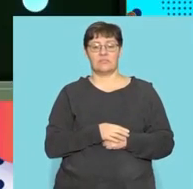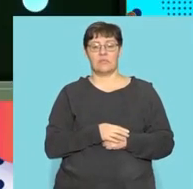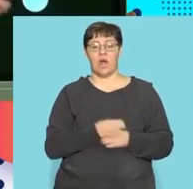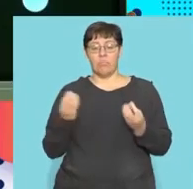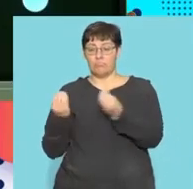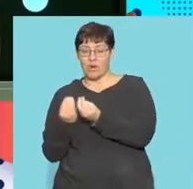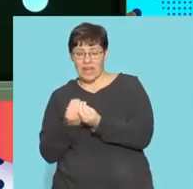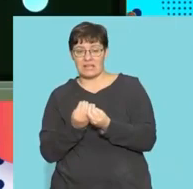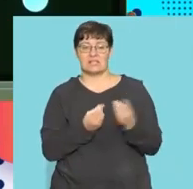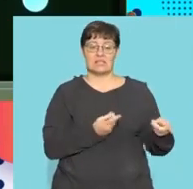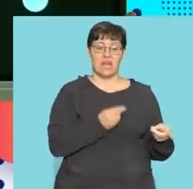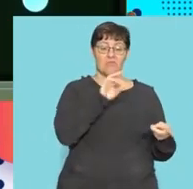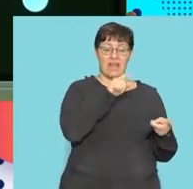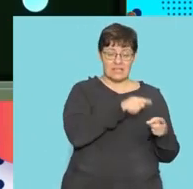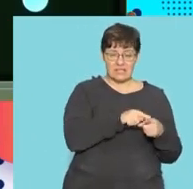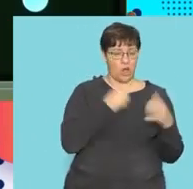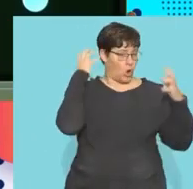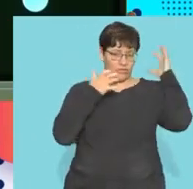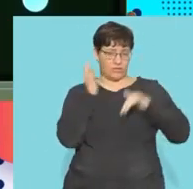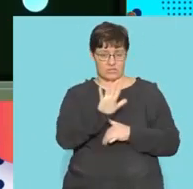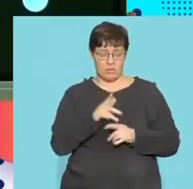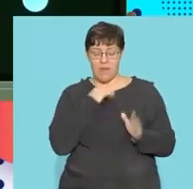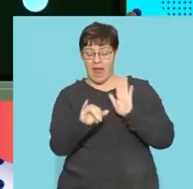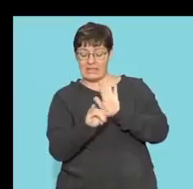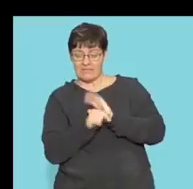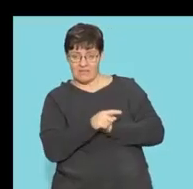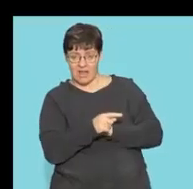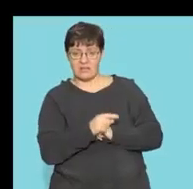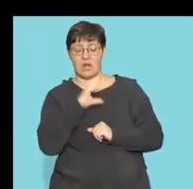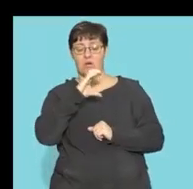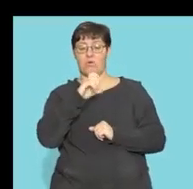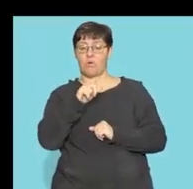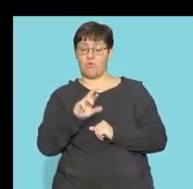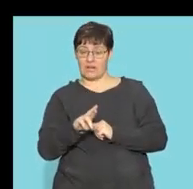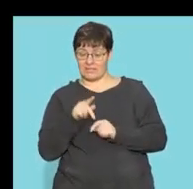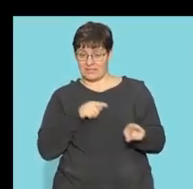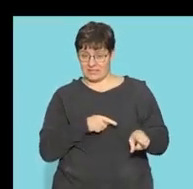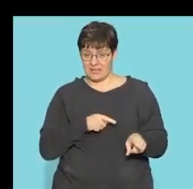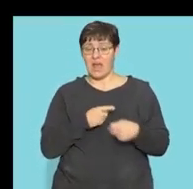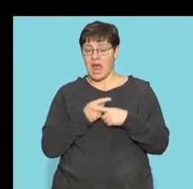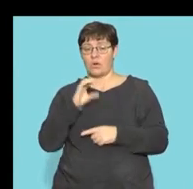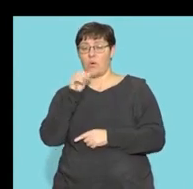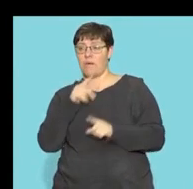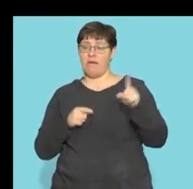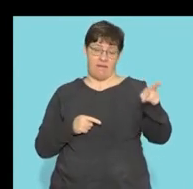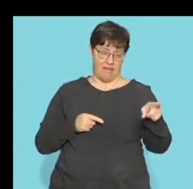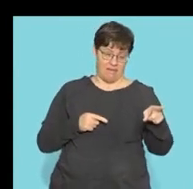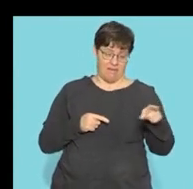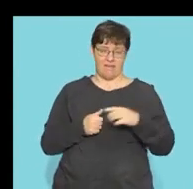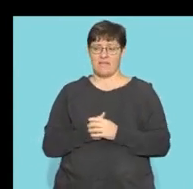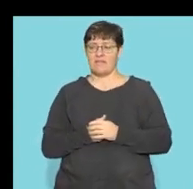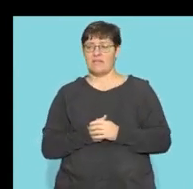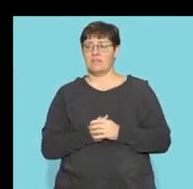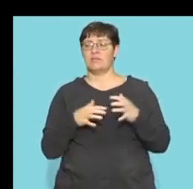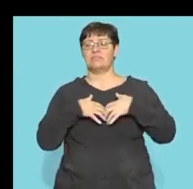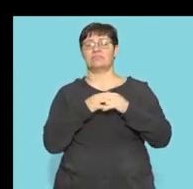reactants. Don't get the reactants and the products confused. And so we've identified the reactant as the chloride ion and as the